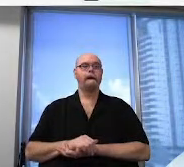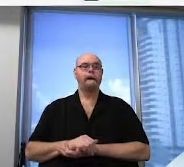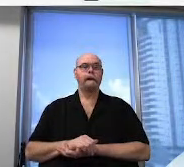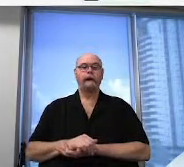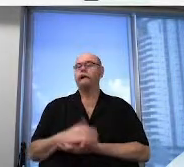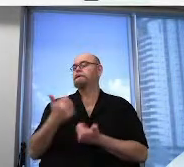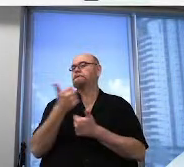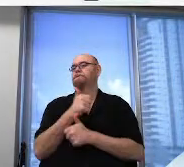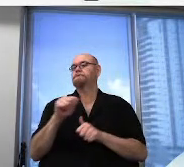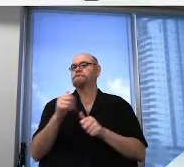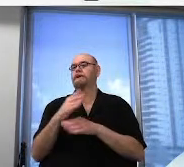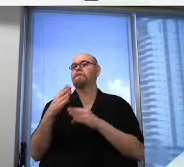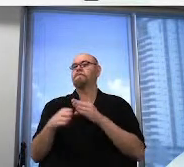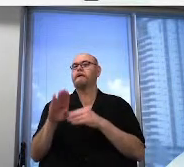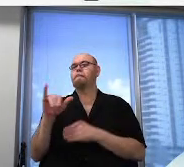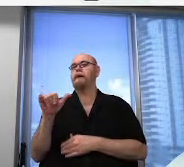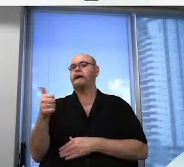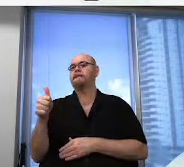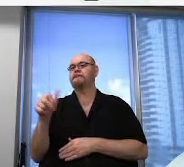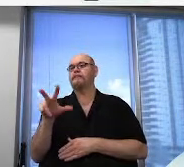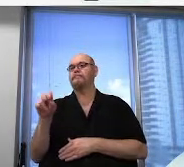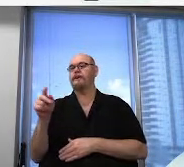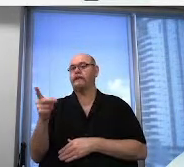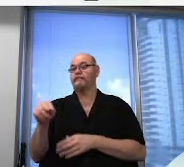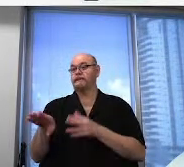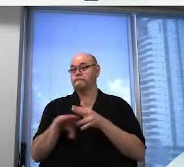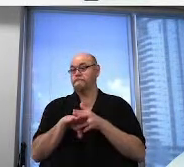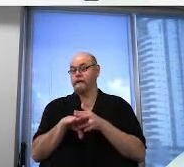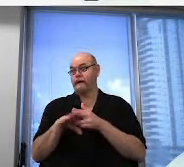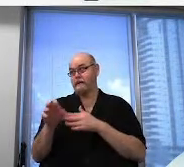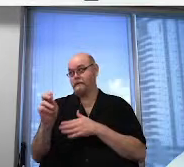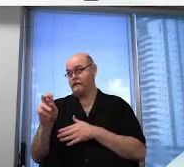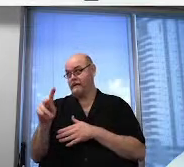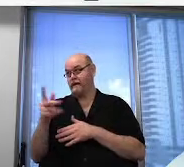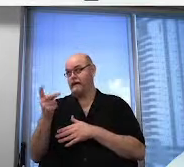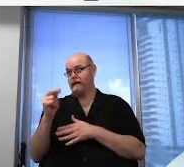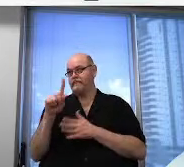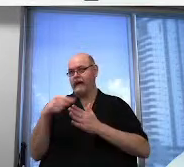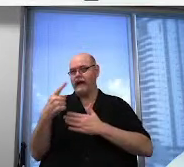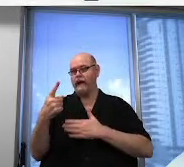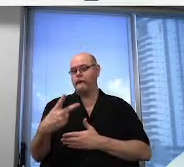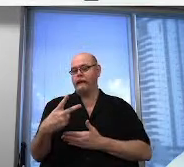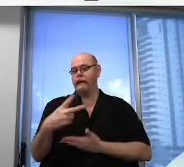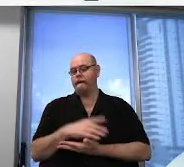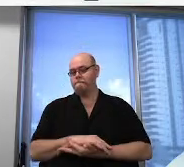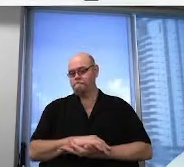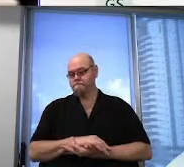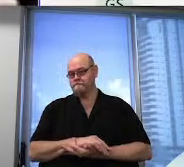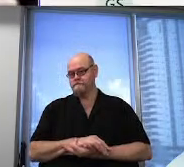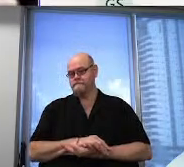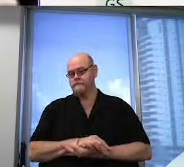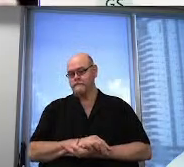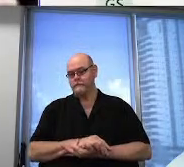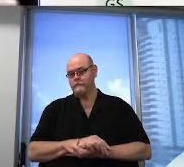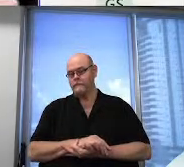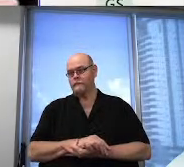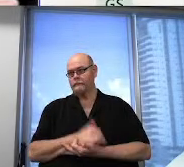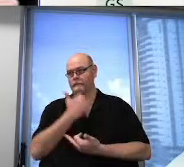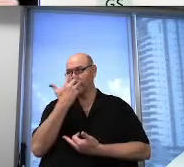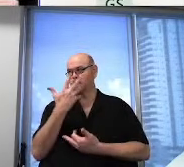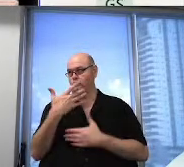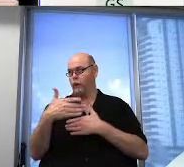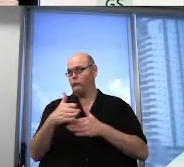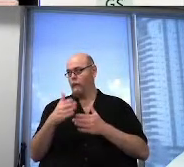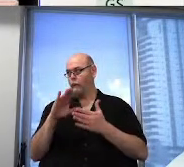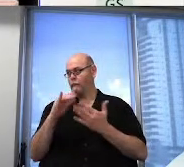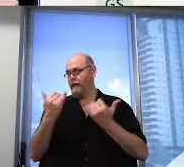Burgermeister? We're going to try to finish this up by 10:30 and take a break, if that's okay. Try to take a break at an hour and a half every day because it's a